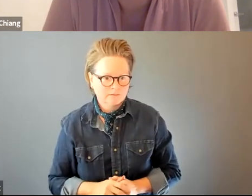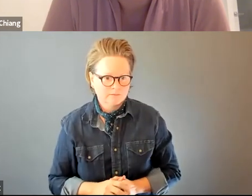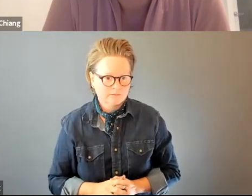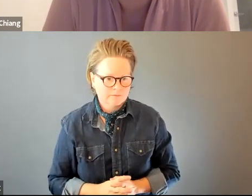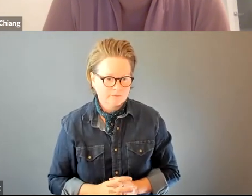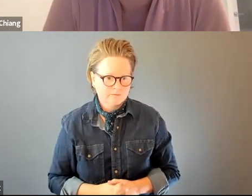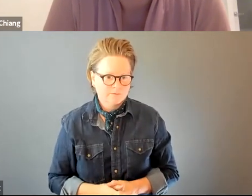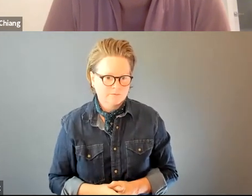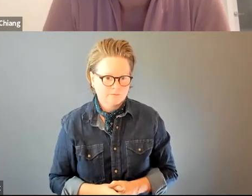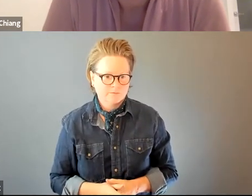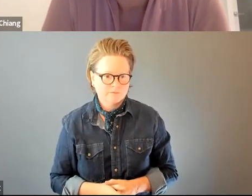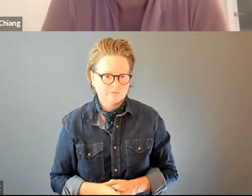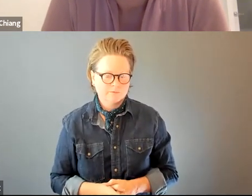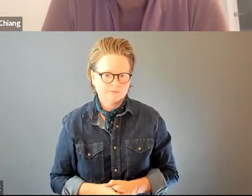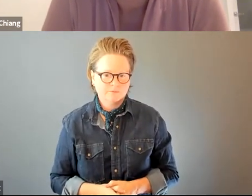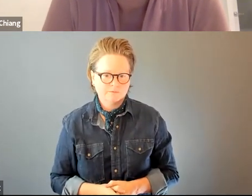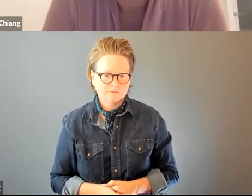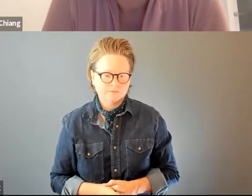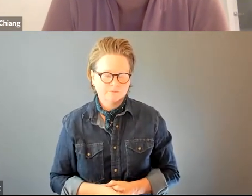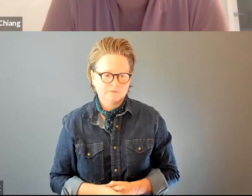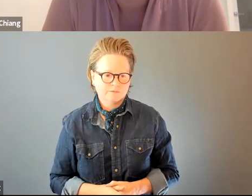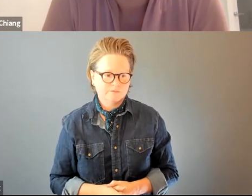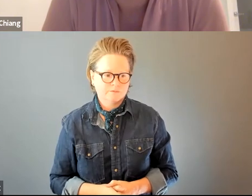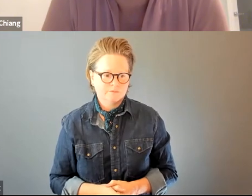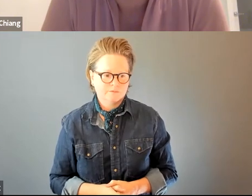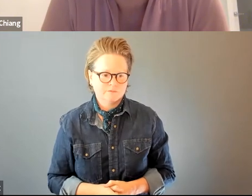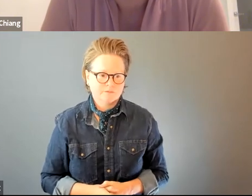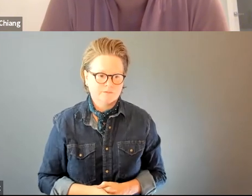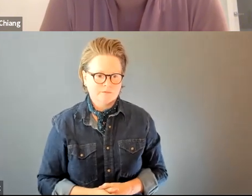distance myself for 14 days afterwards?